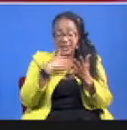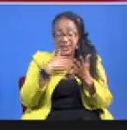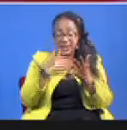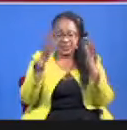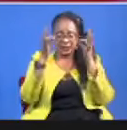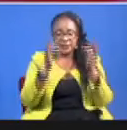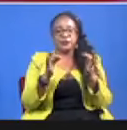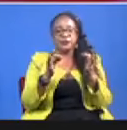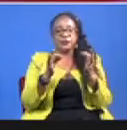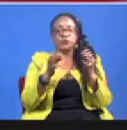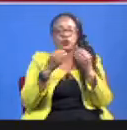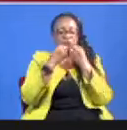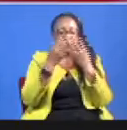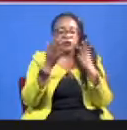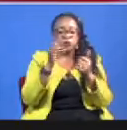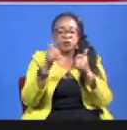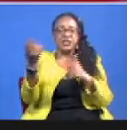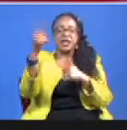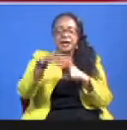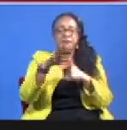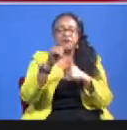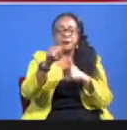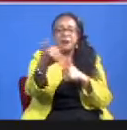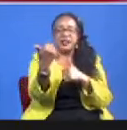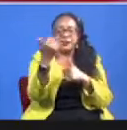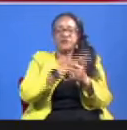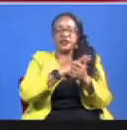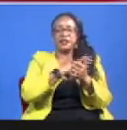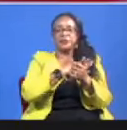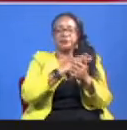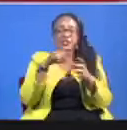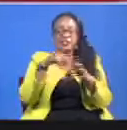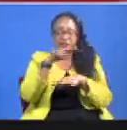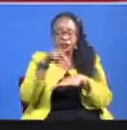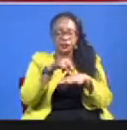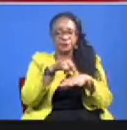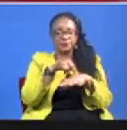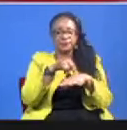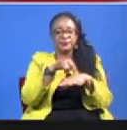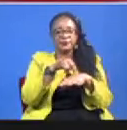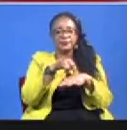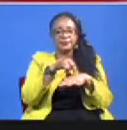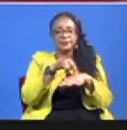decision to information that came in from friendly nations.